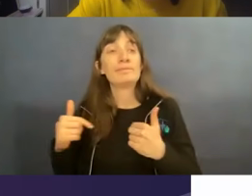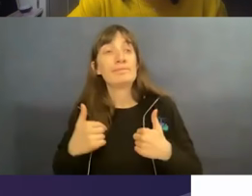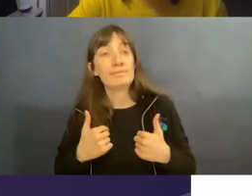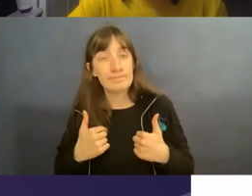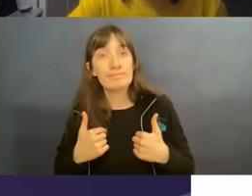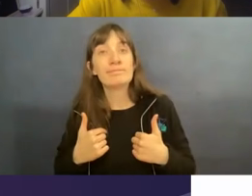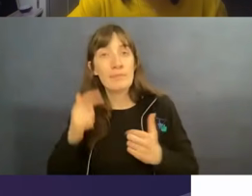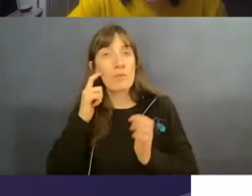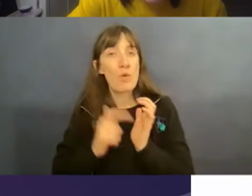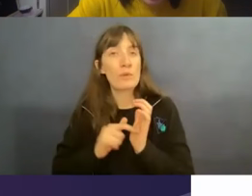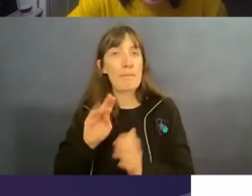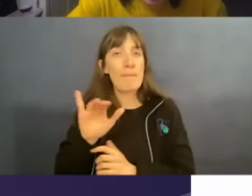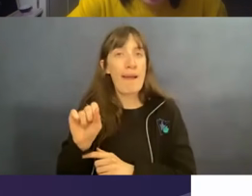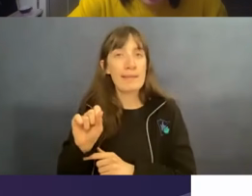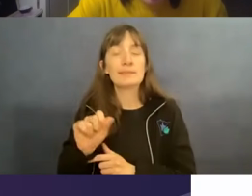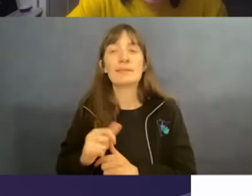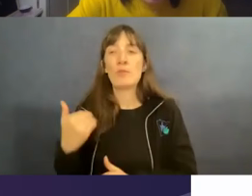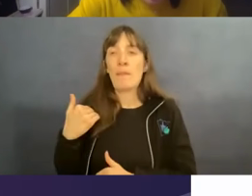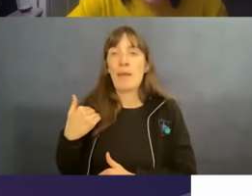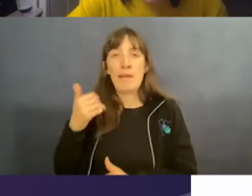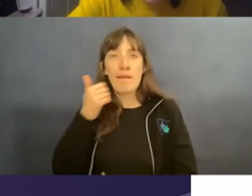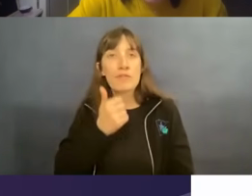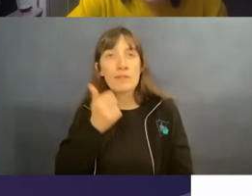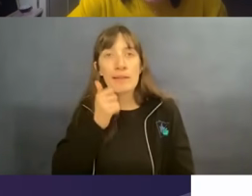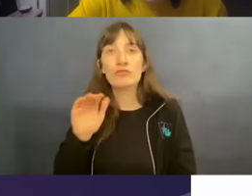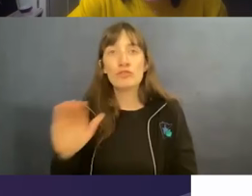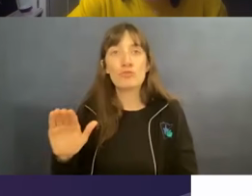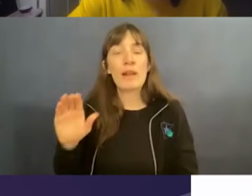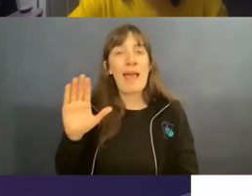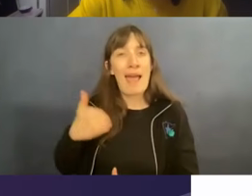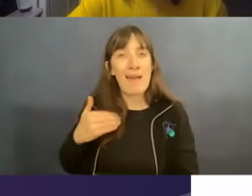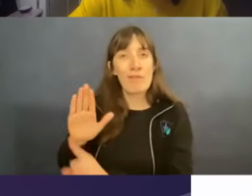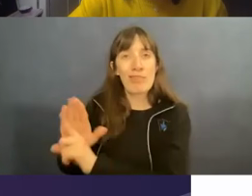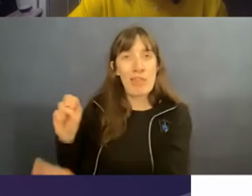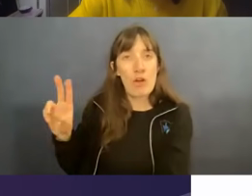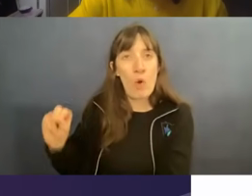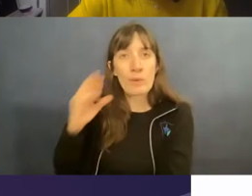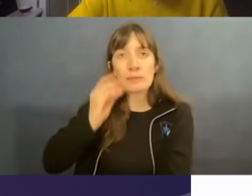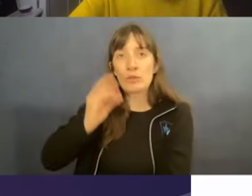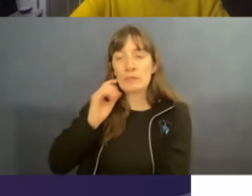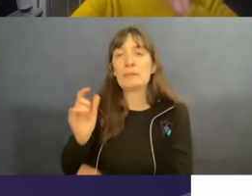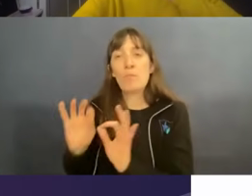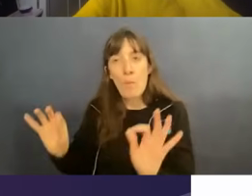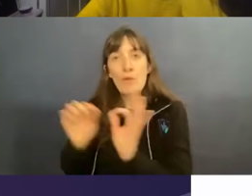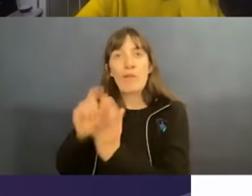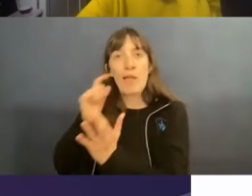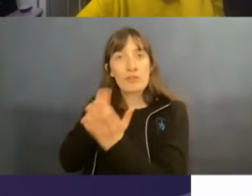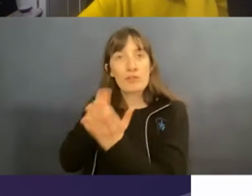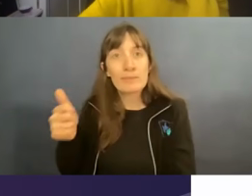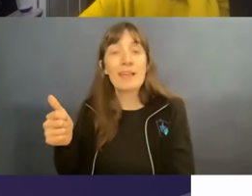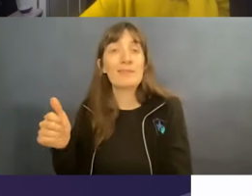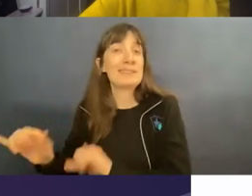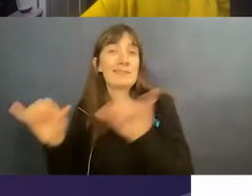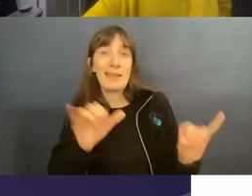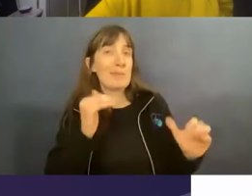reminding myself daily that the children have lived their own experience and is equally as important to acknowledge for them as it is for their adults.